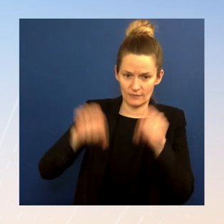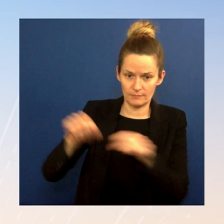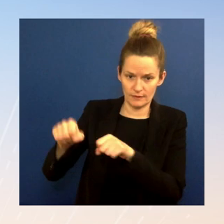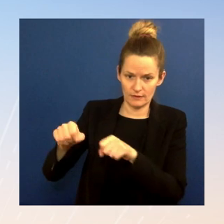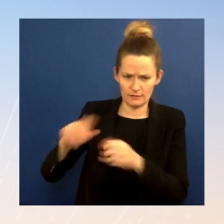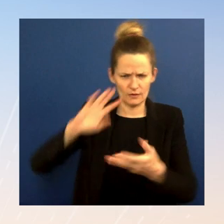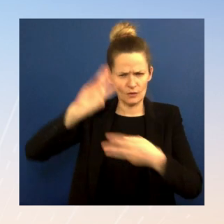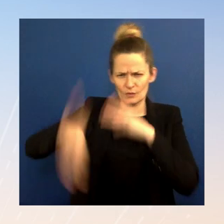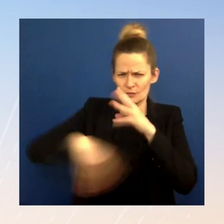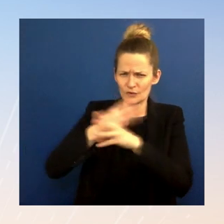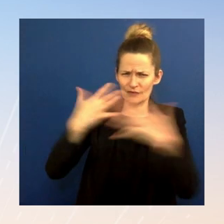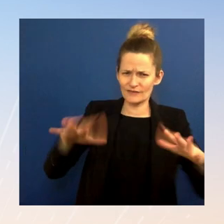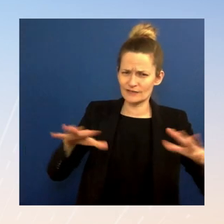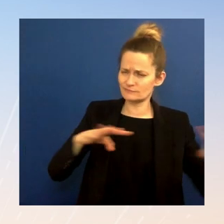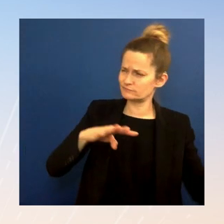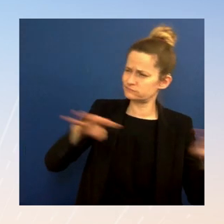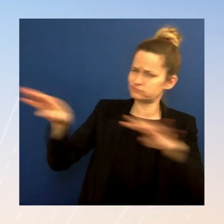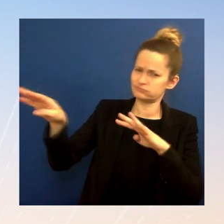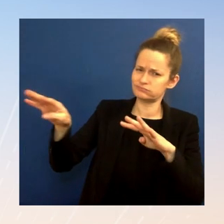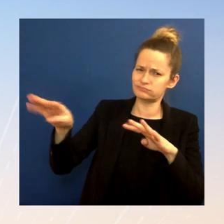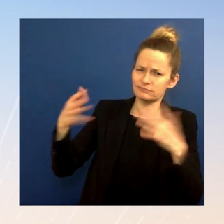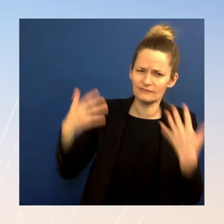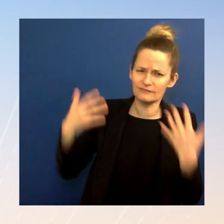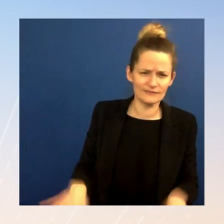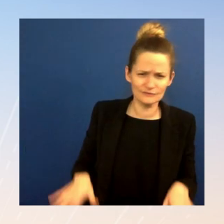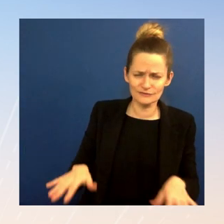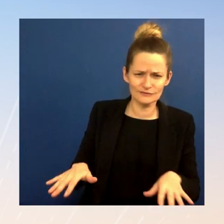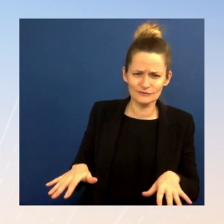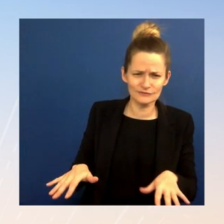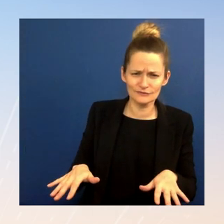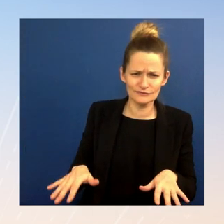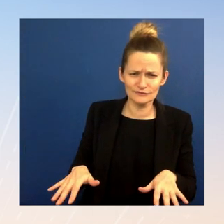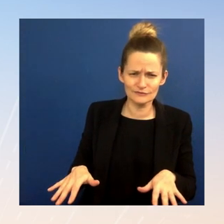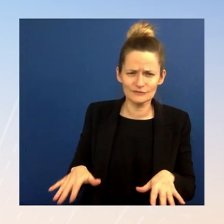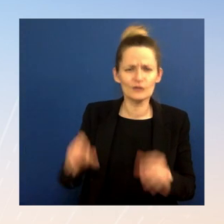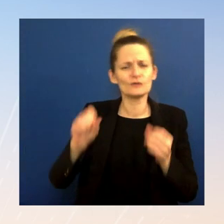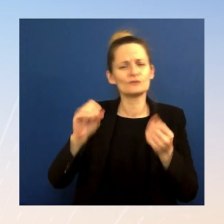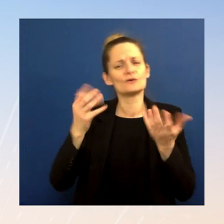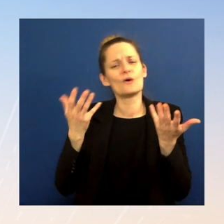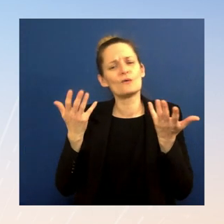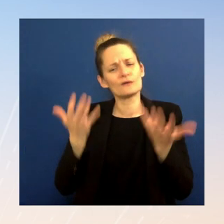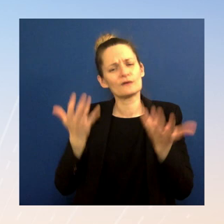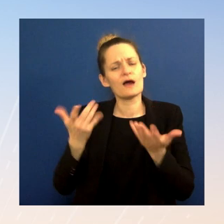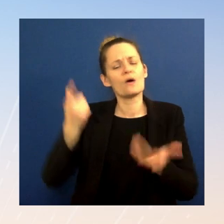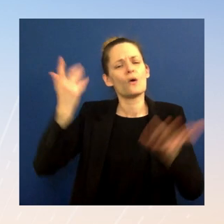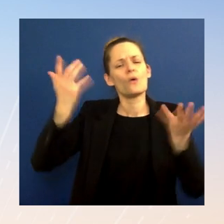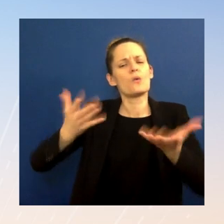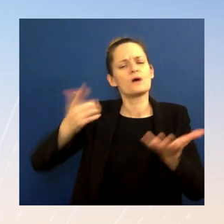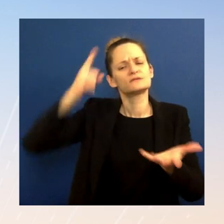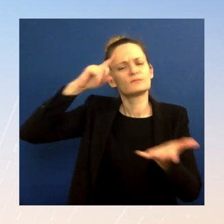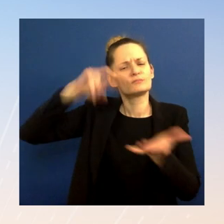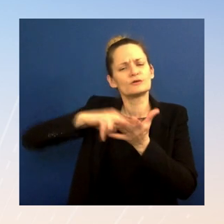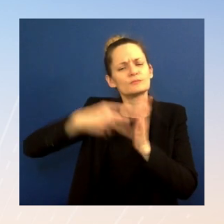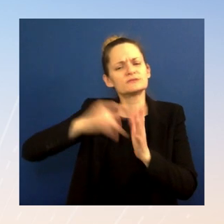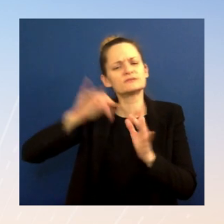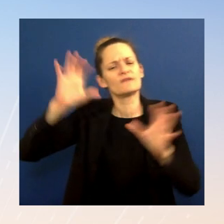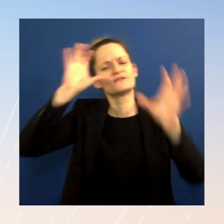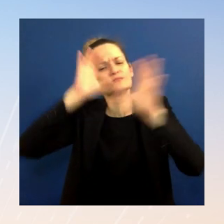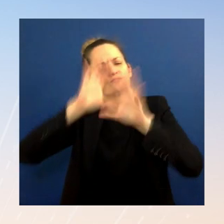fact, war crimes committed, what is the purpose of the president and now Secretary of State getting ahead of that investigation? I know you